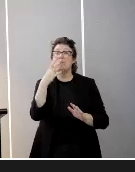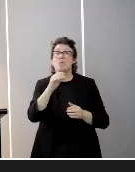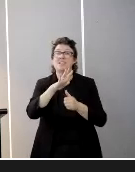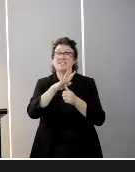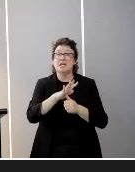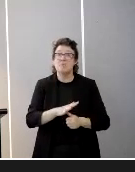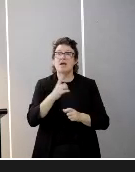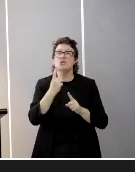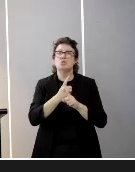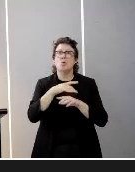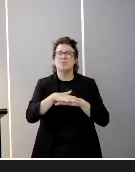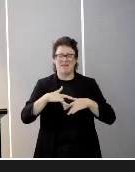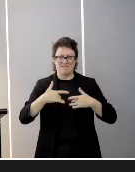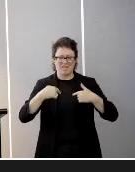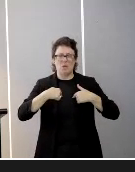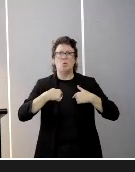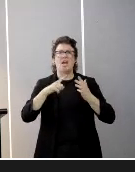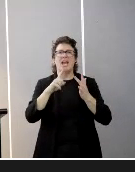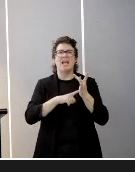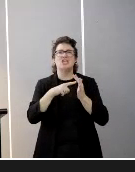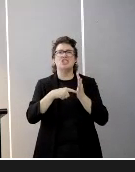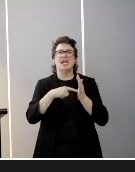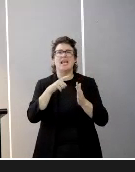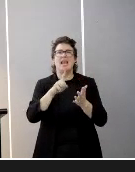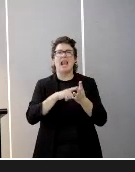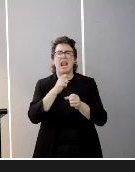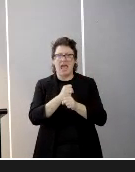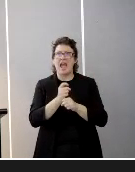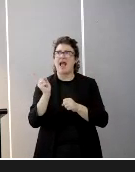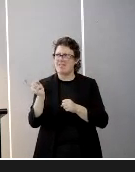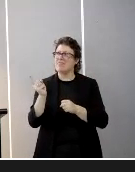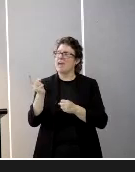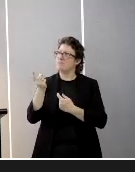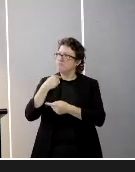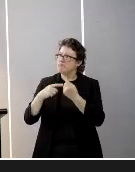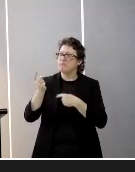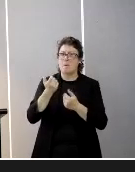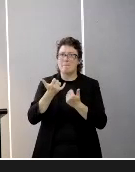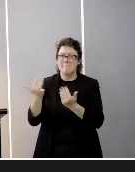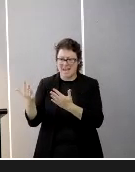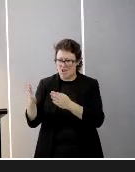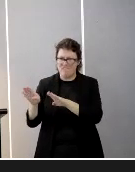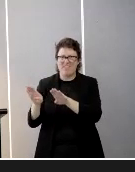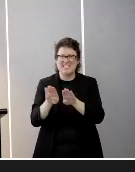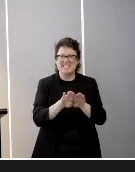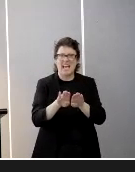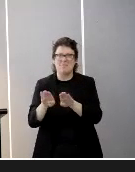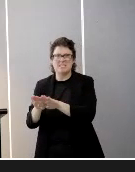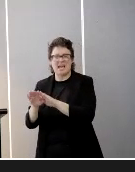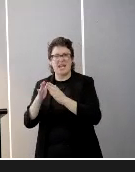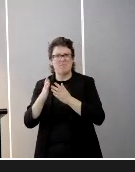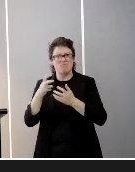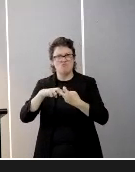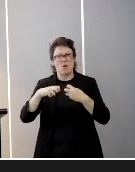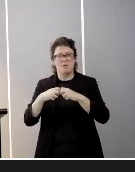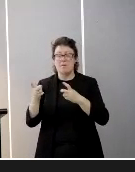talk about feeling jet lagged all the time. So they report many of these problems. And when we look at their body